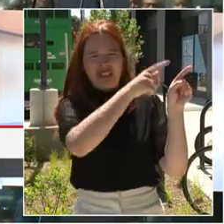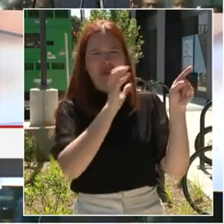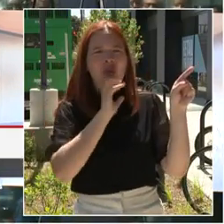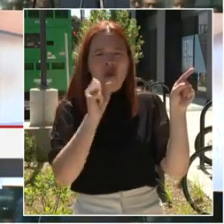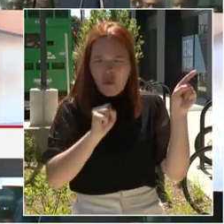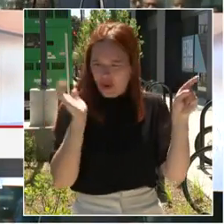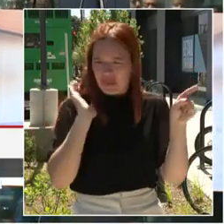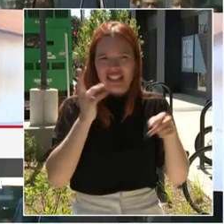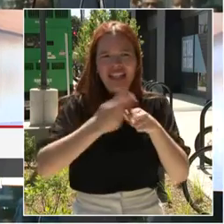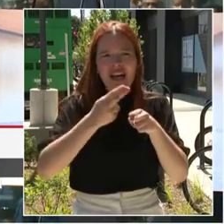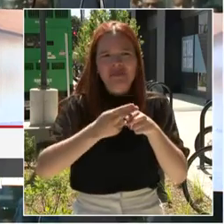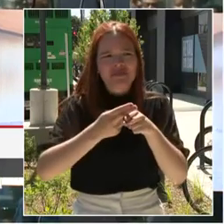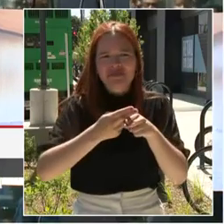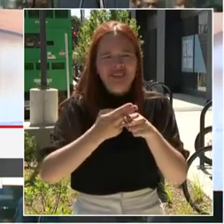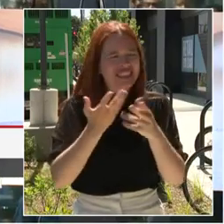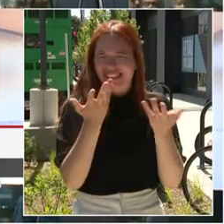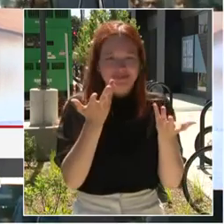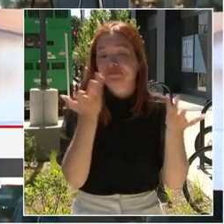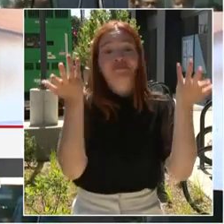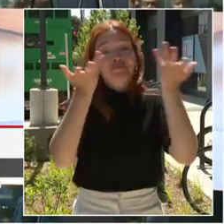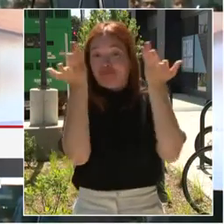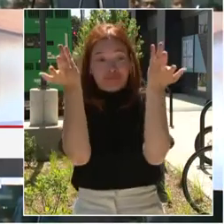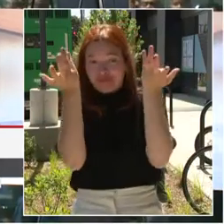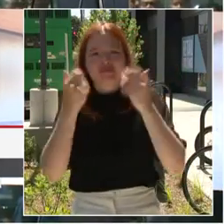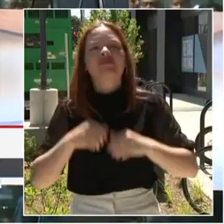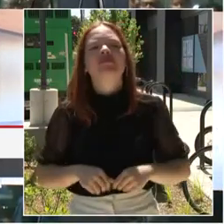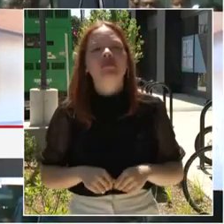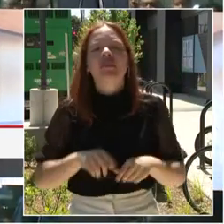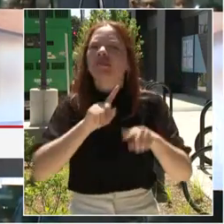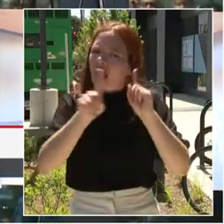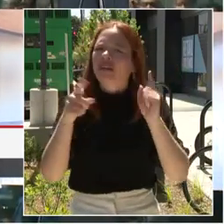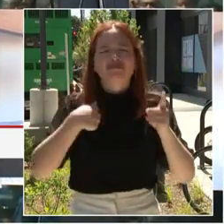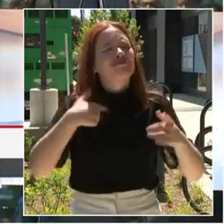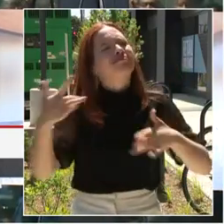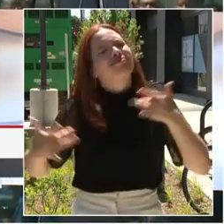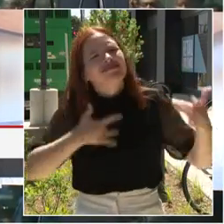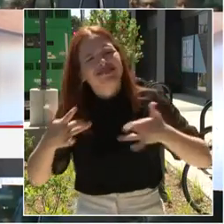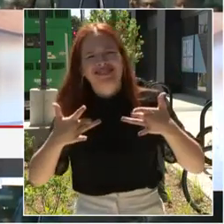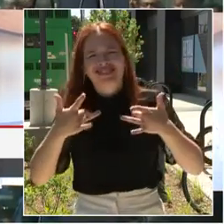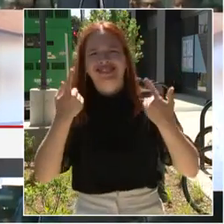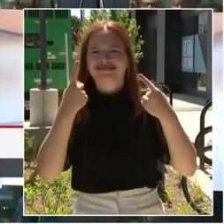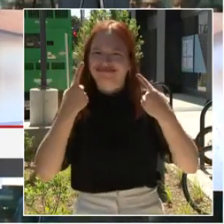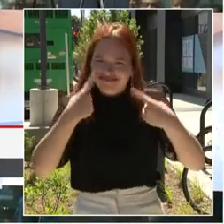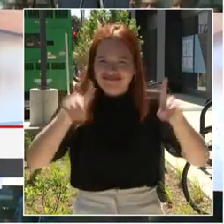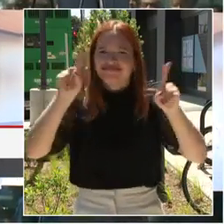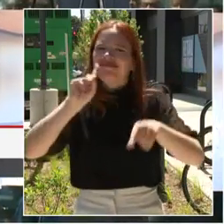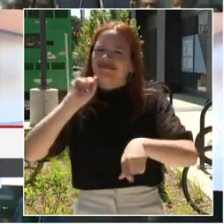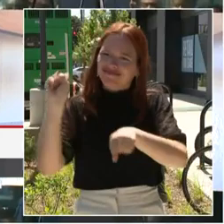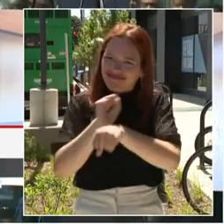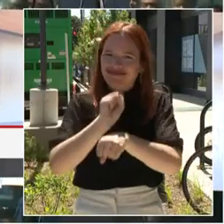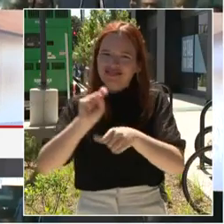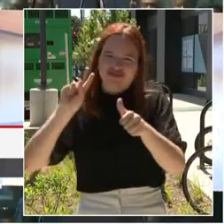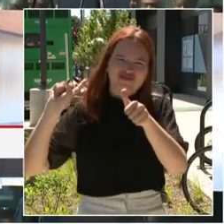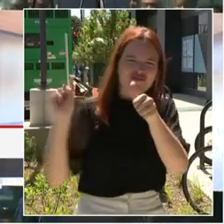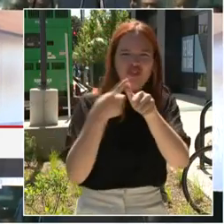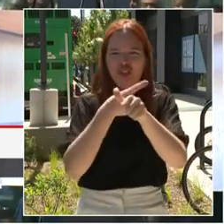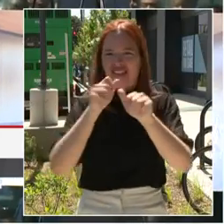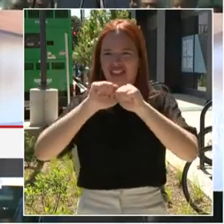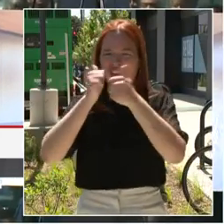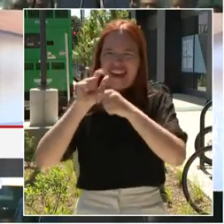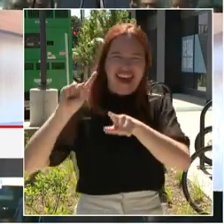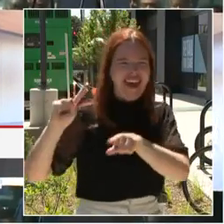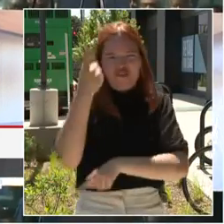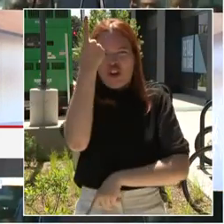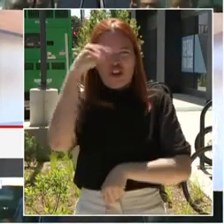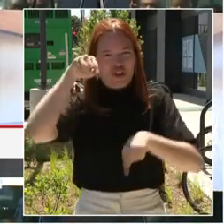opportunity to uplift the community, and we are excited to be the very first agency since Mayor Bowser signed her mayoral order